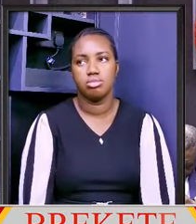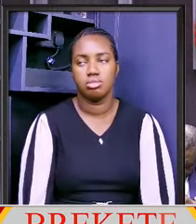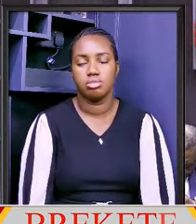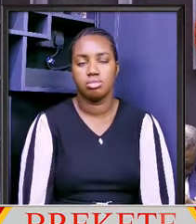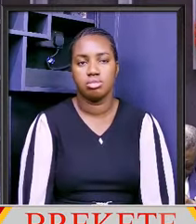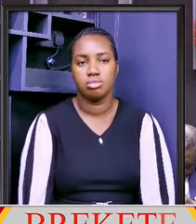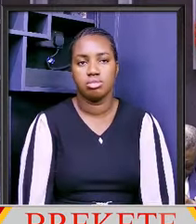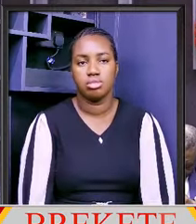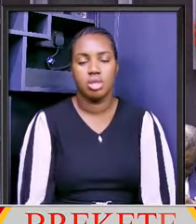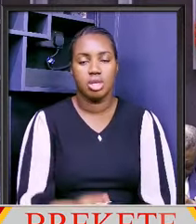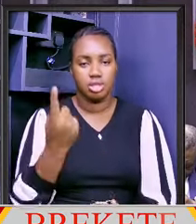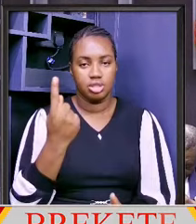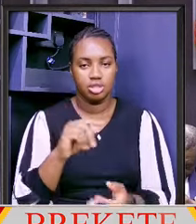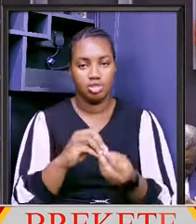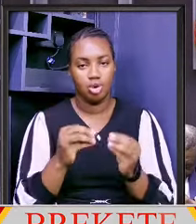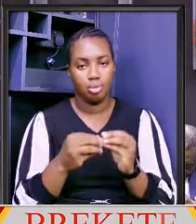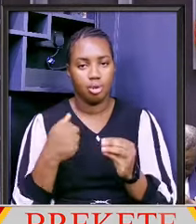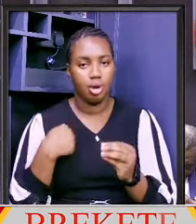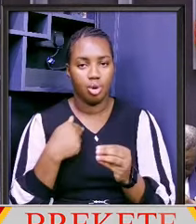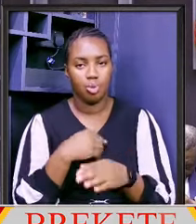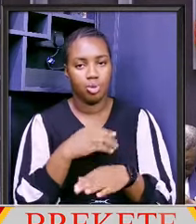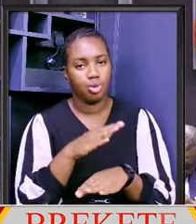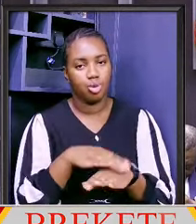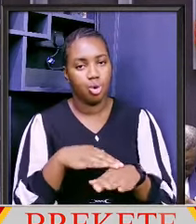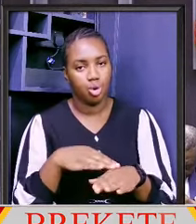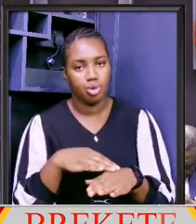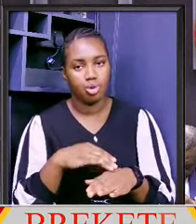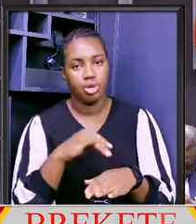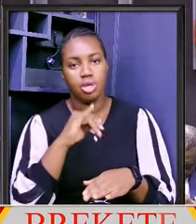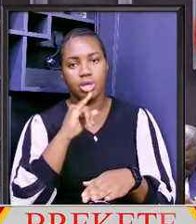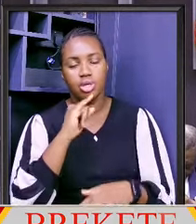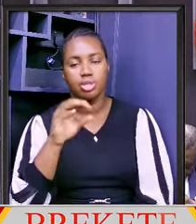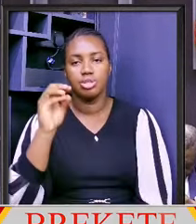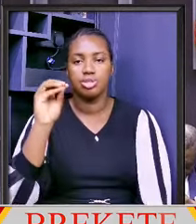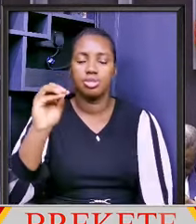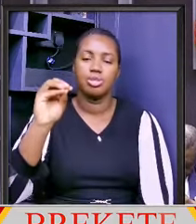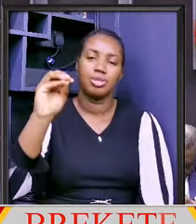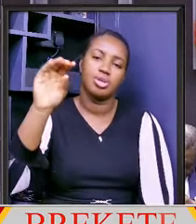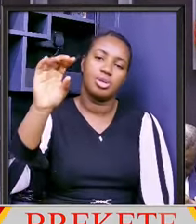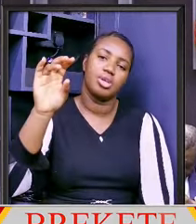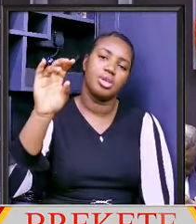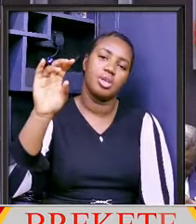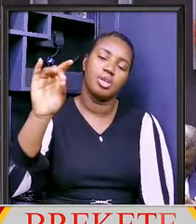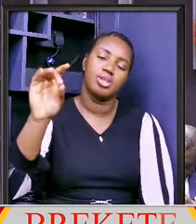The number where with the call now, the number we start with 080